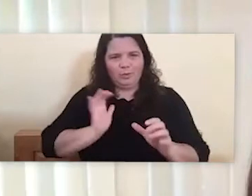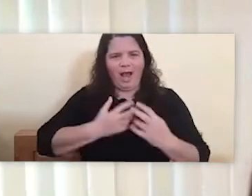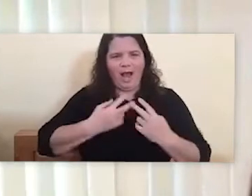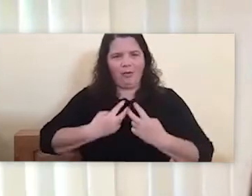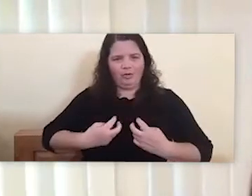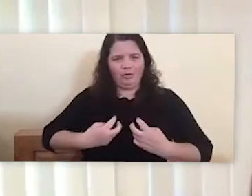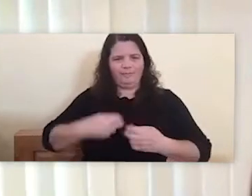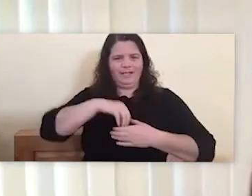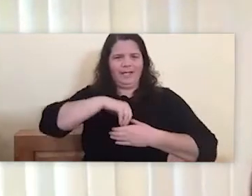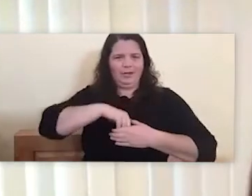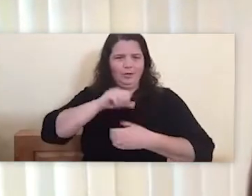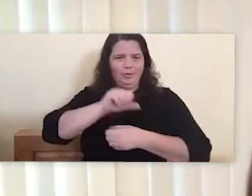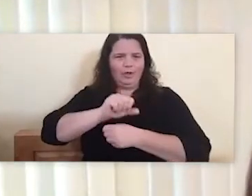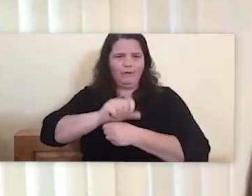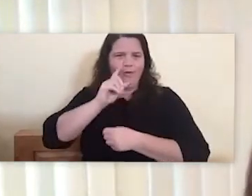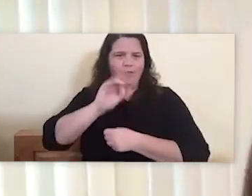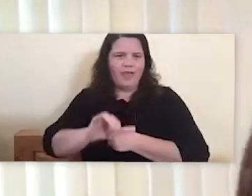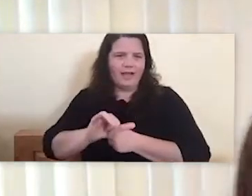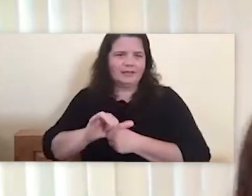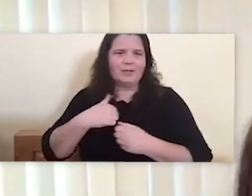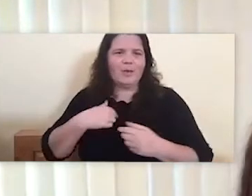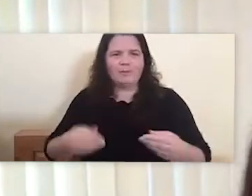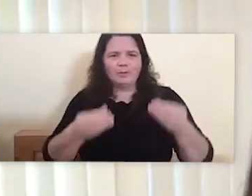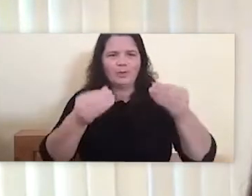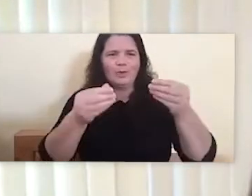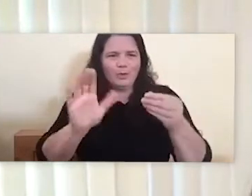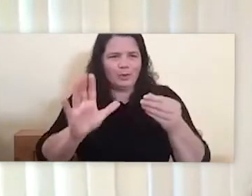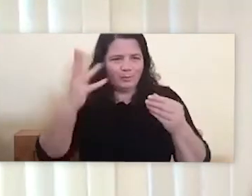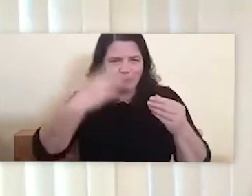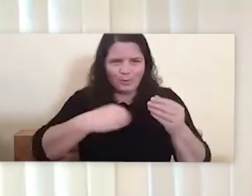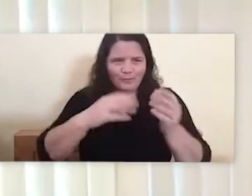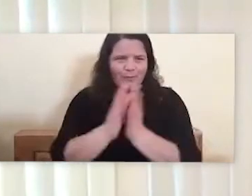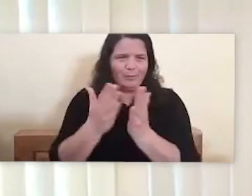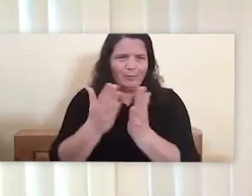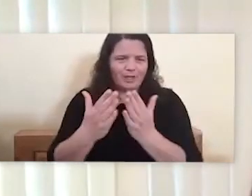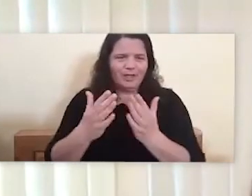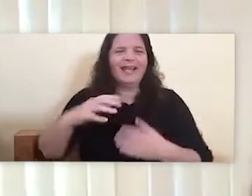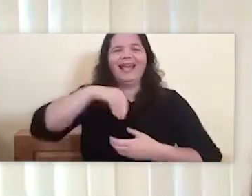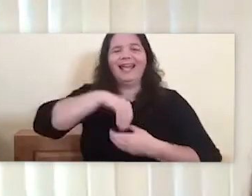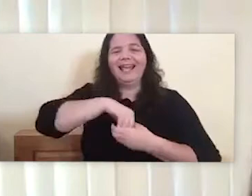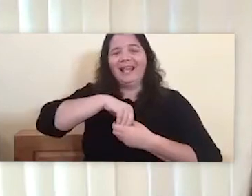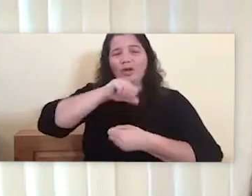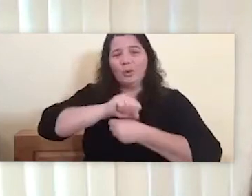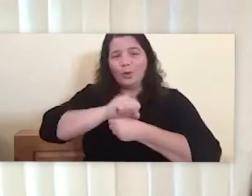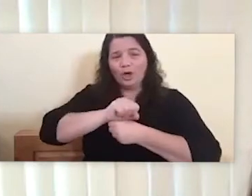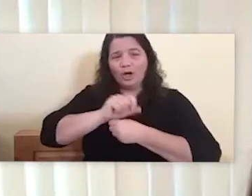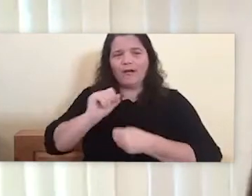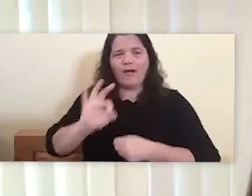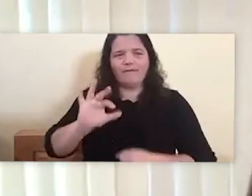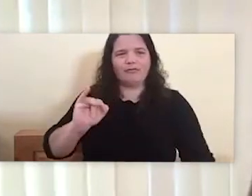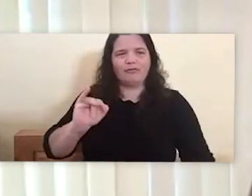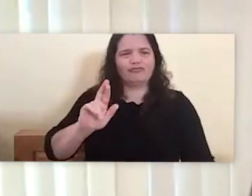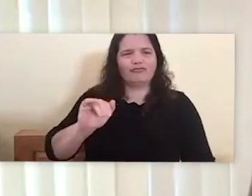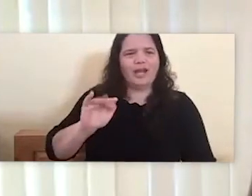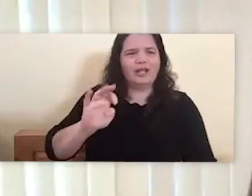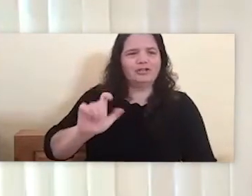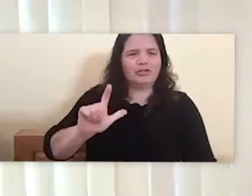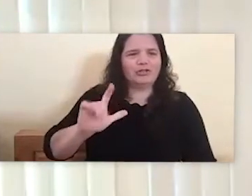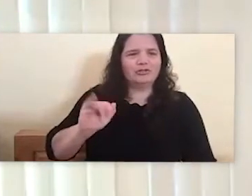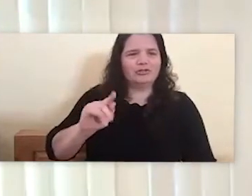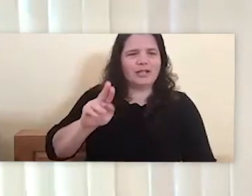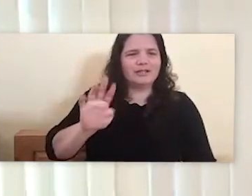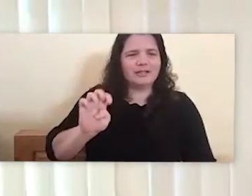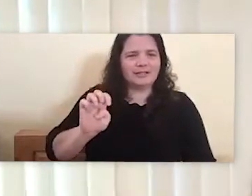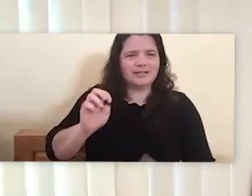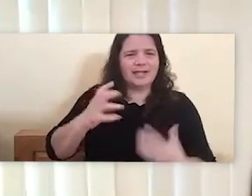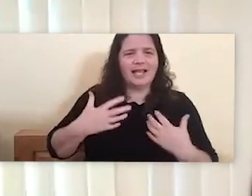up her beautiful book, The Inner Work of Racial Justice, Healing Ourselves and Transforming Our